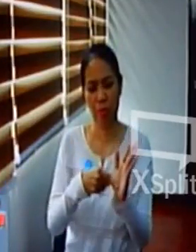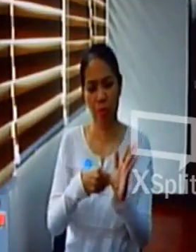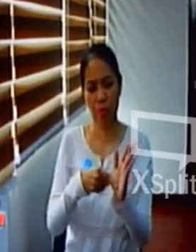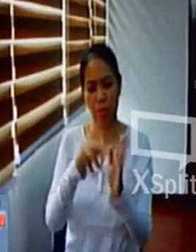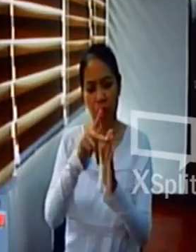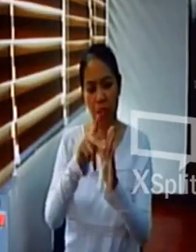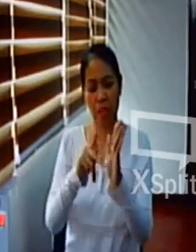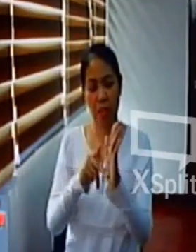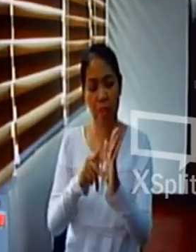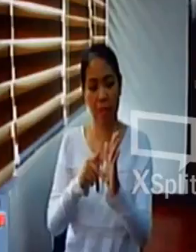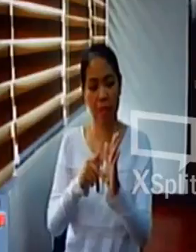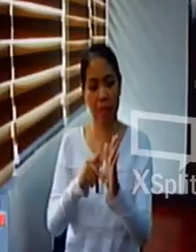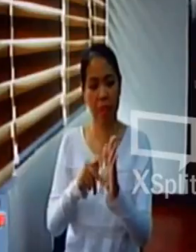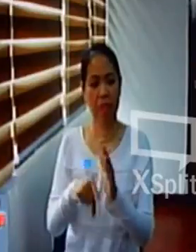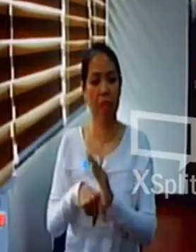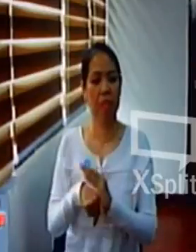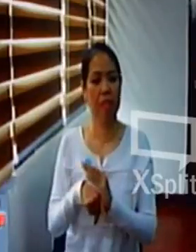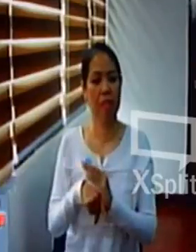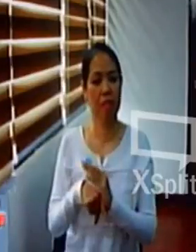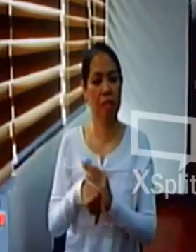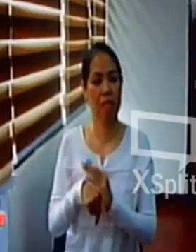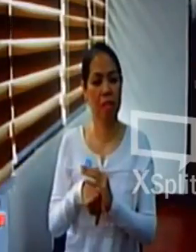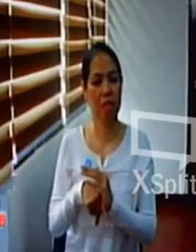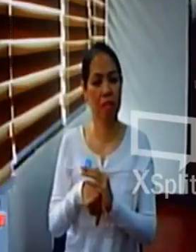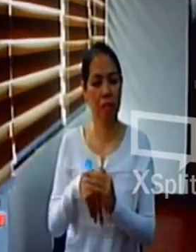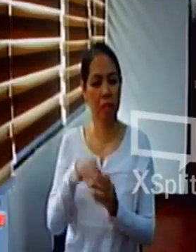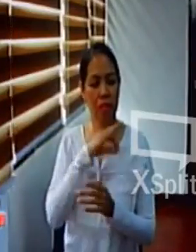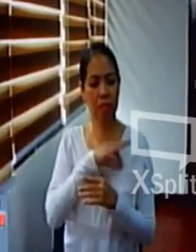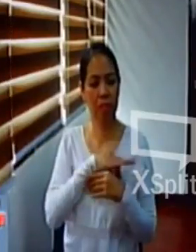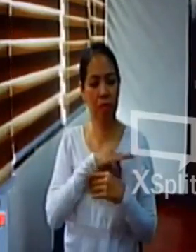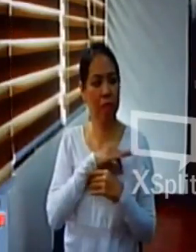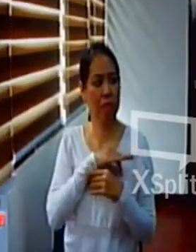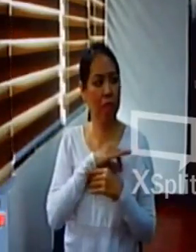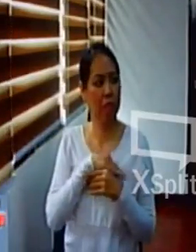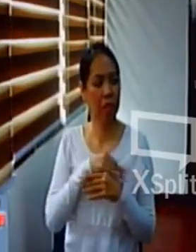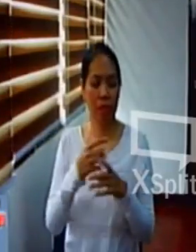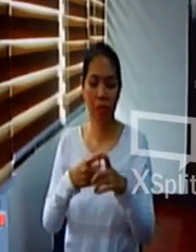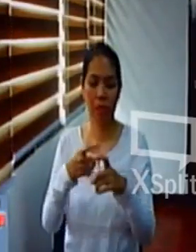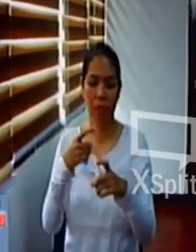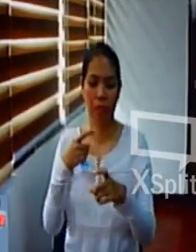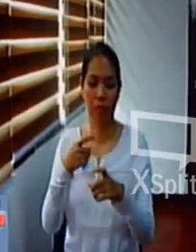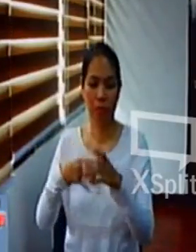level. This benefits from the previous testimonies